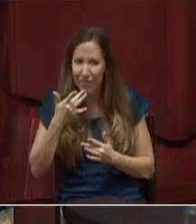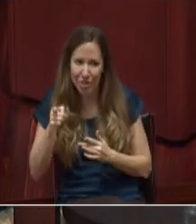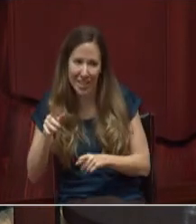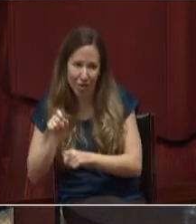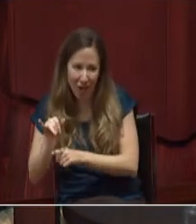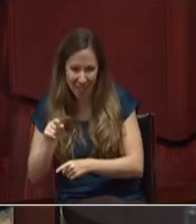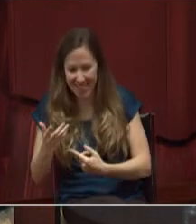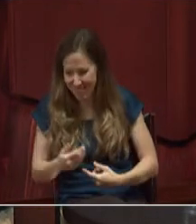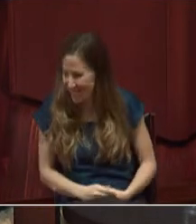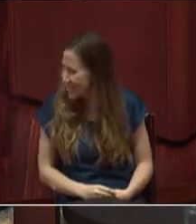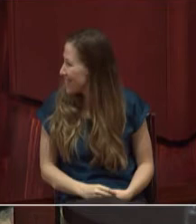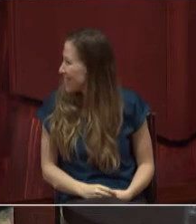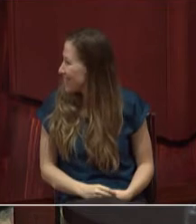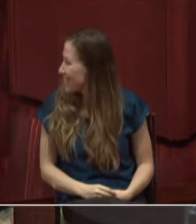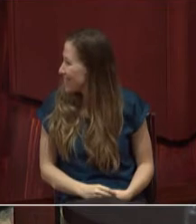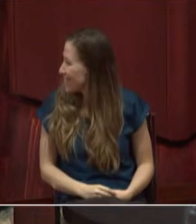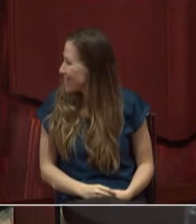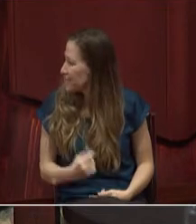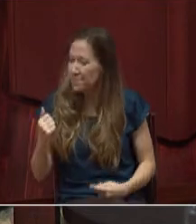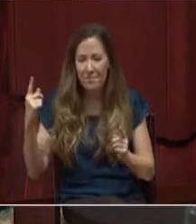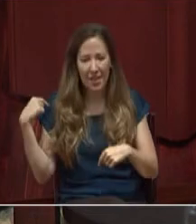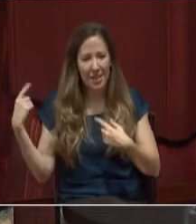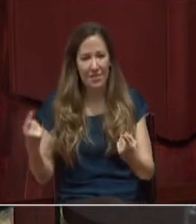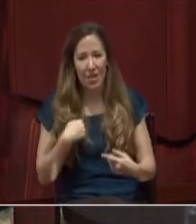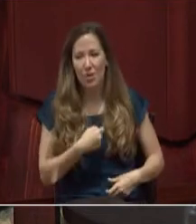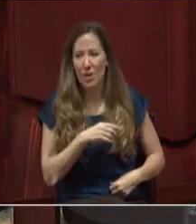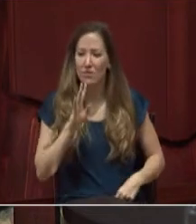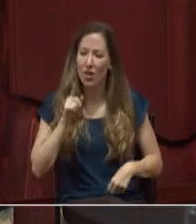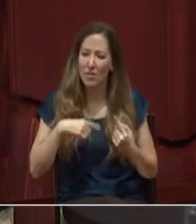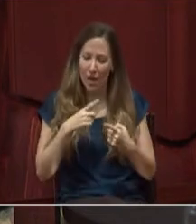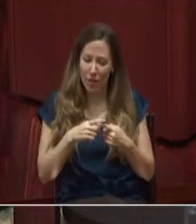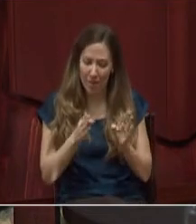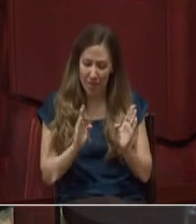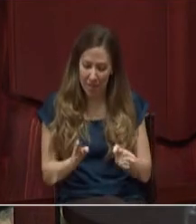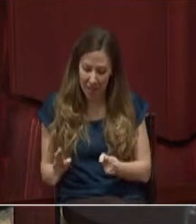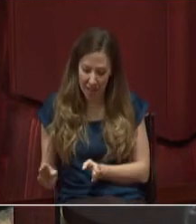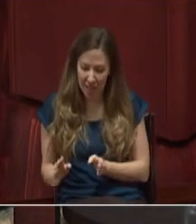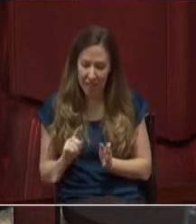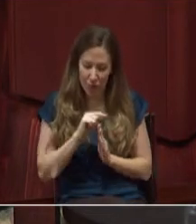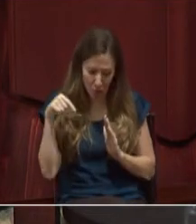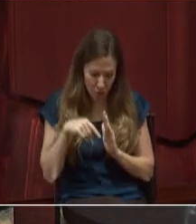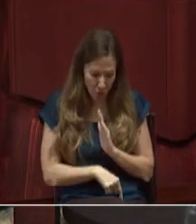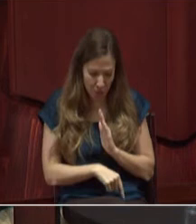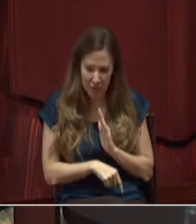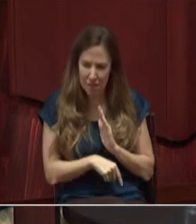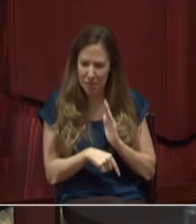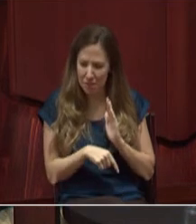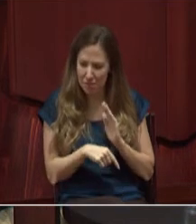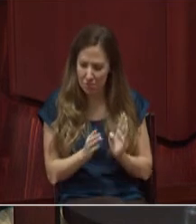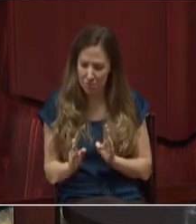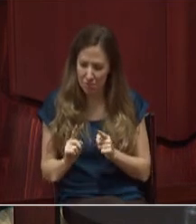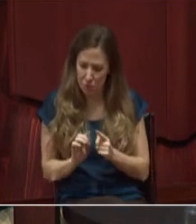in here? You know, thus far we've talked about the planning, the thoroughness to put